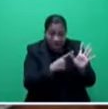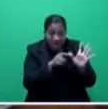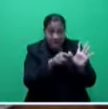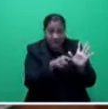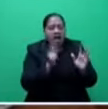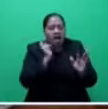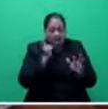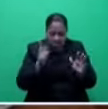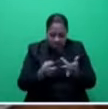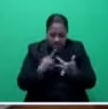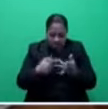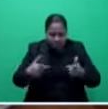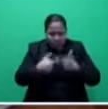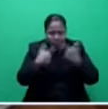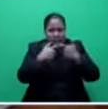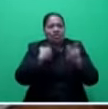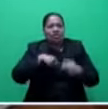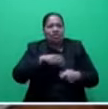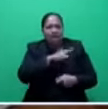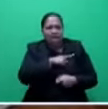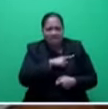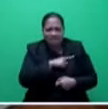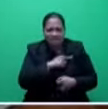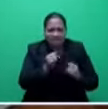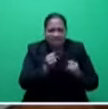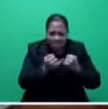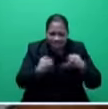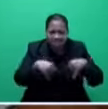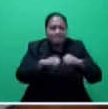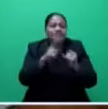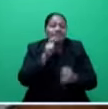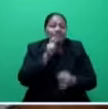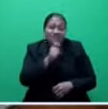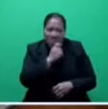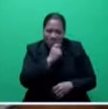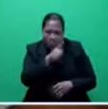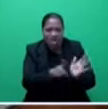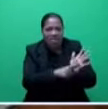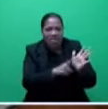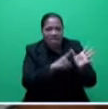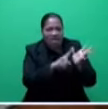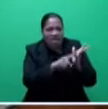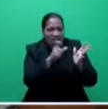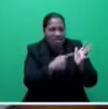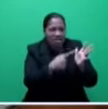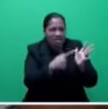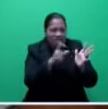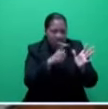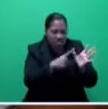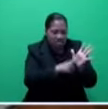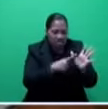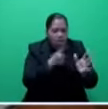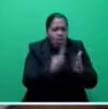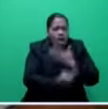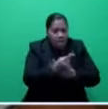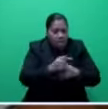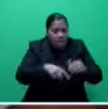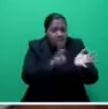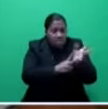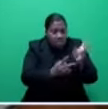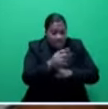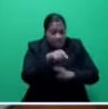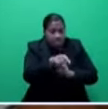us, but now we have a new contractor re-looking at the site because the whole village was devastated by landslide